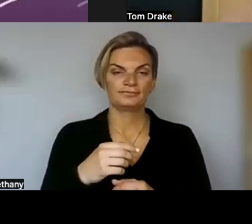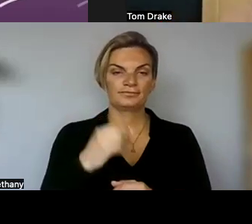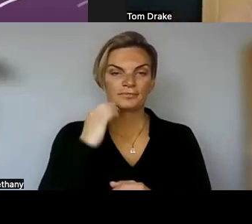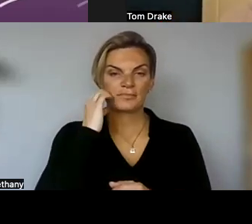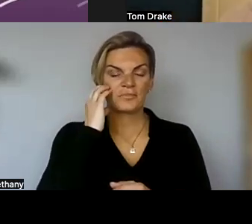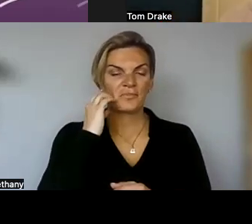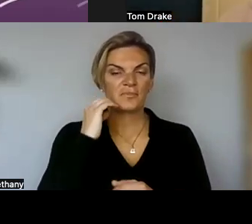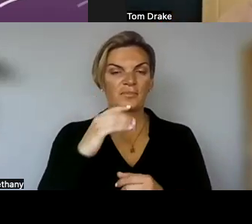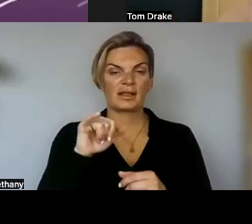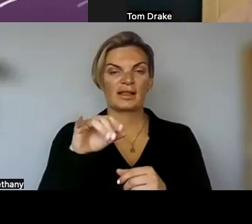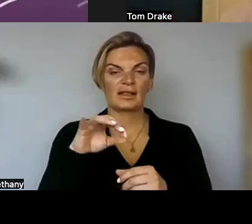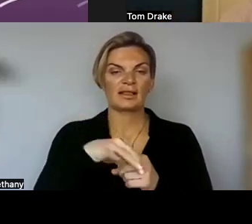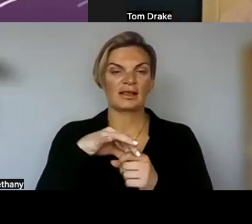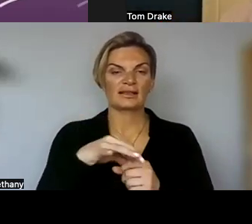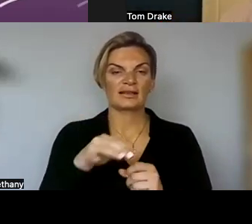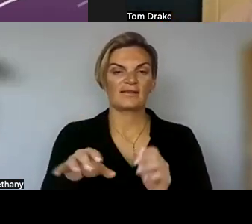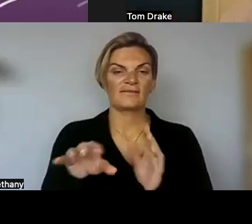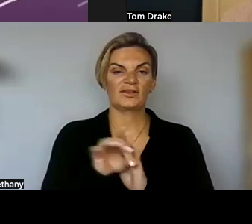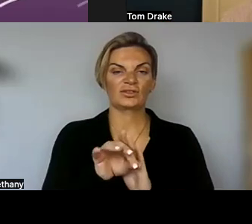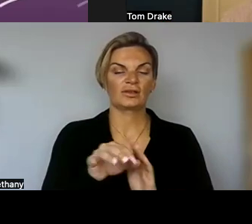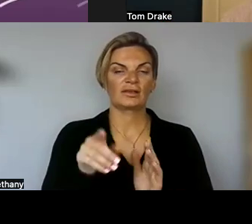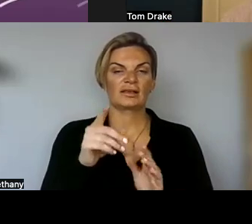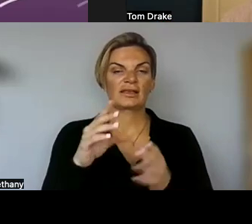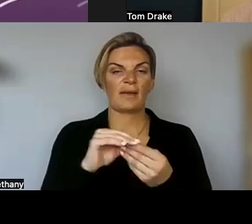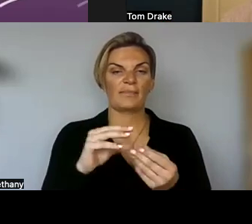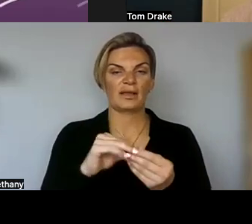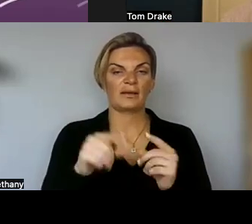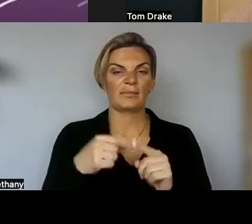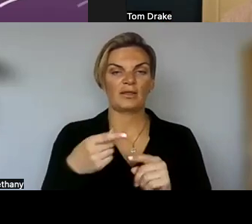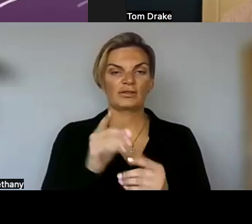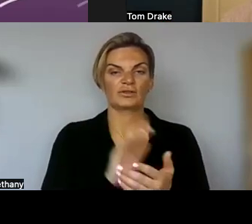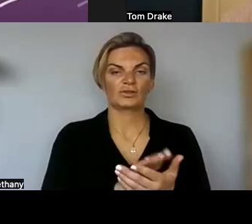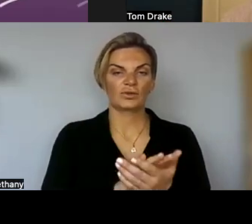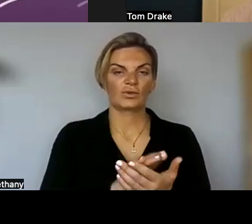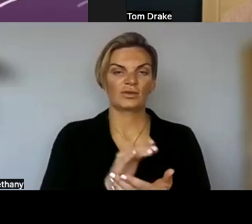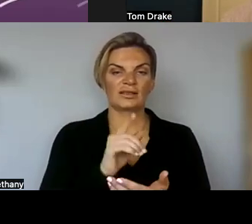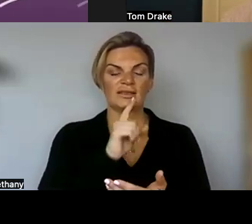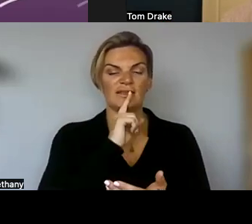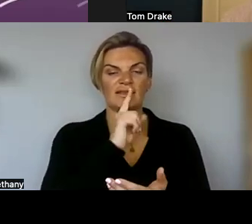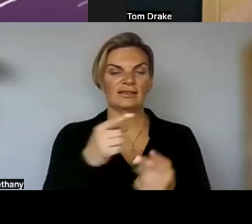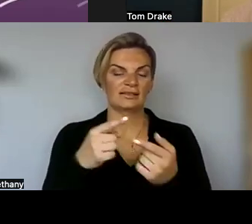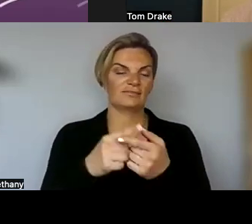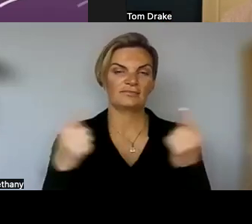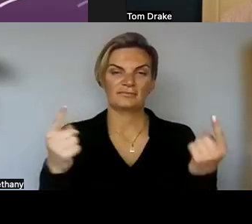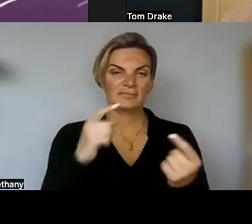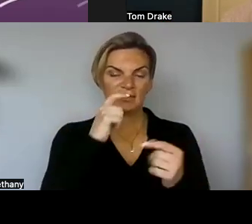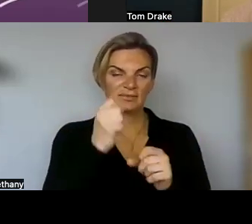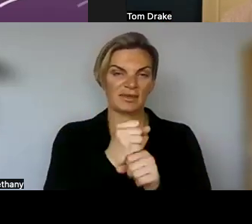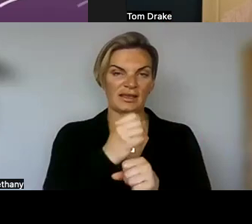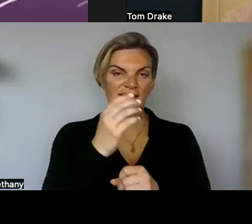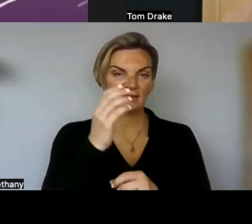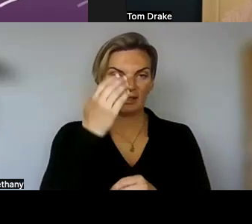an elected official from the village comment on anything that's going on in the school would be effectively like the mayor of Rome telling the Pope what to